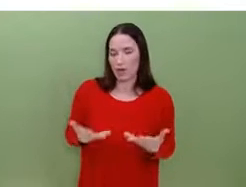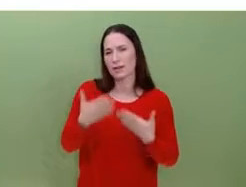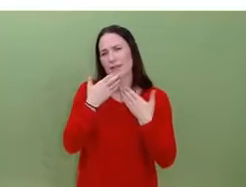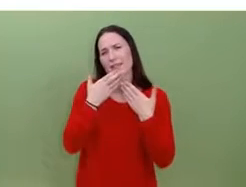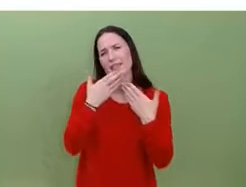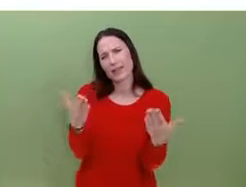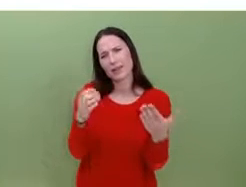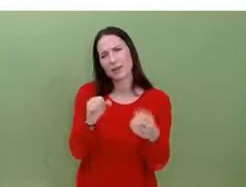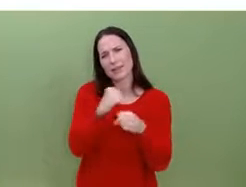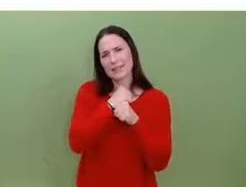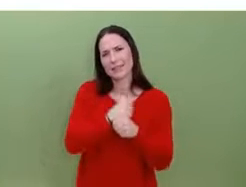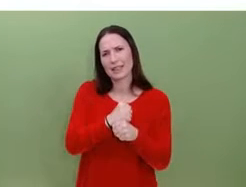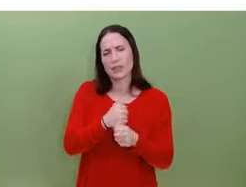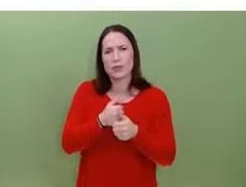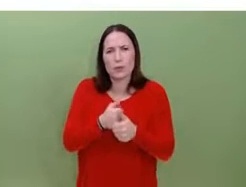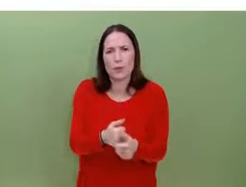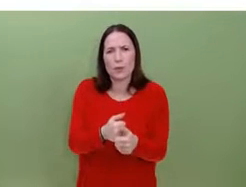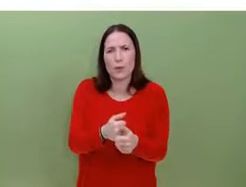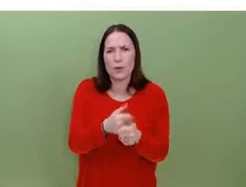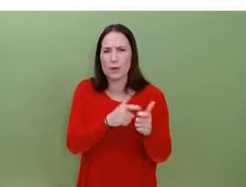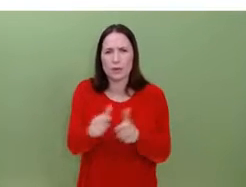support and commitment to the programme. Thank you.